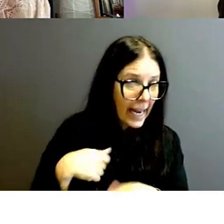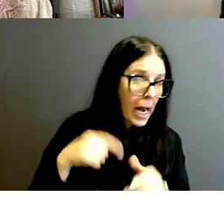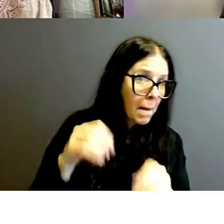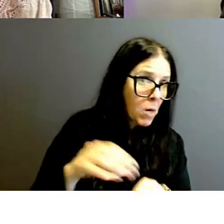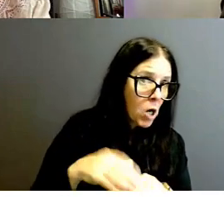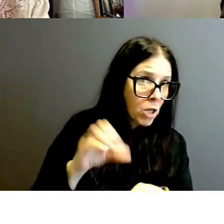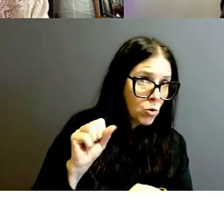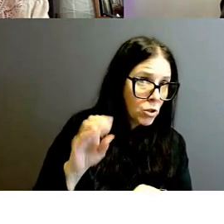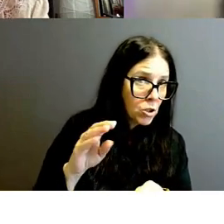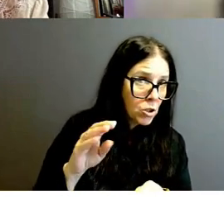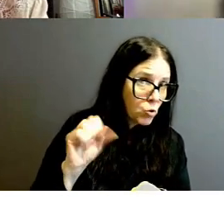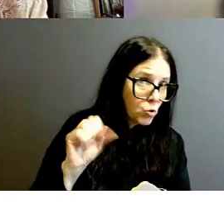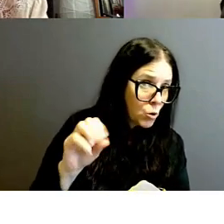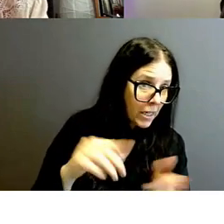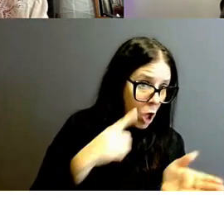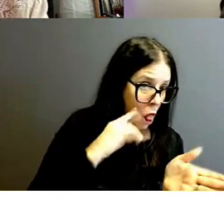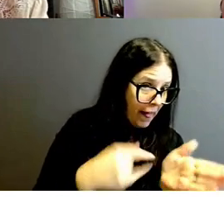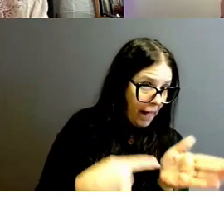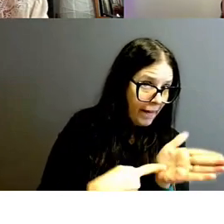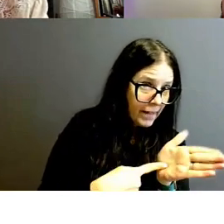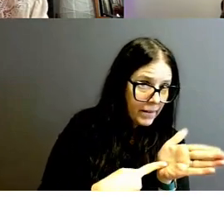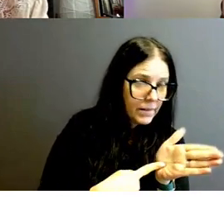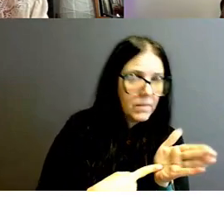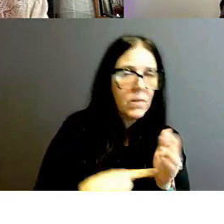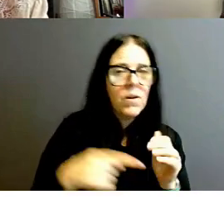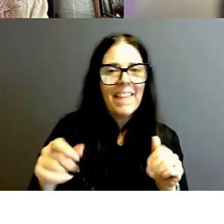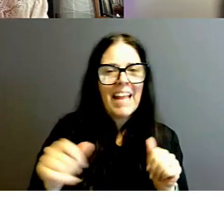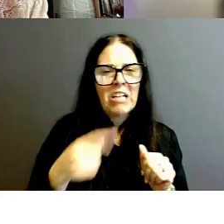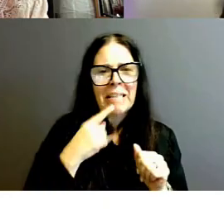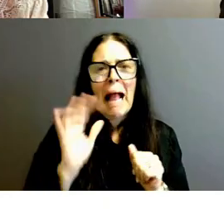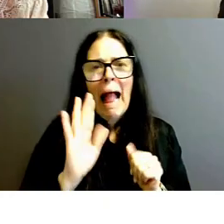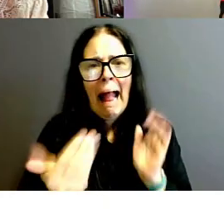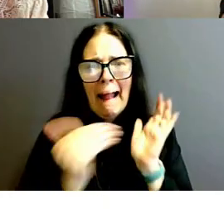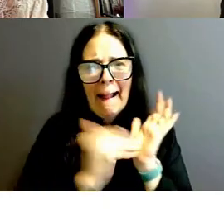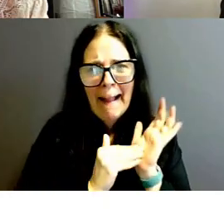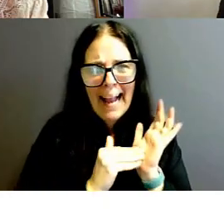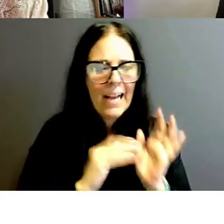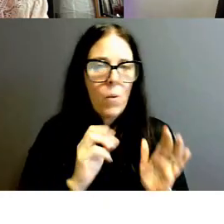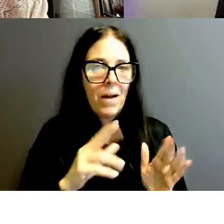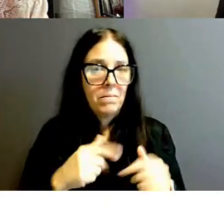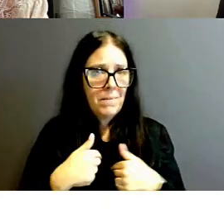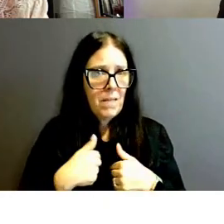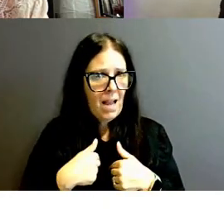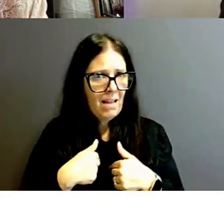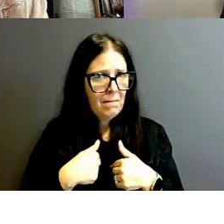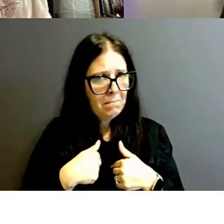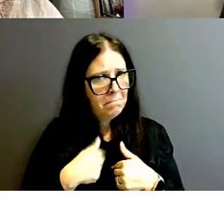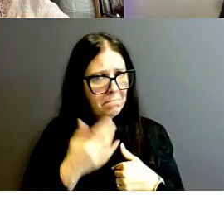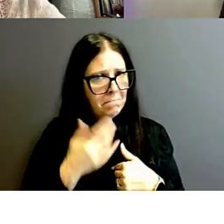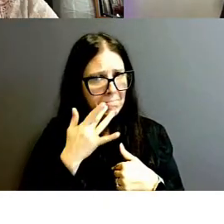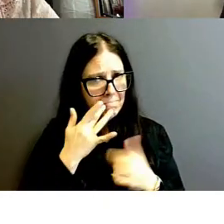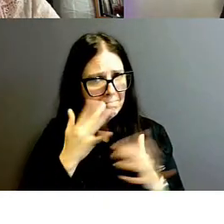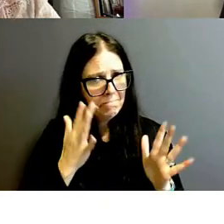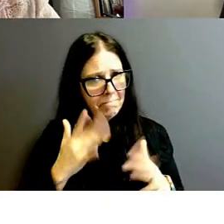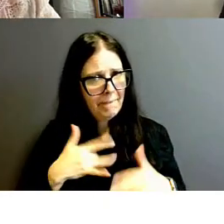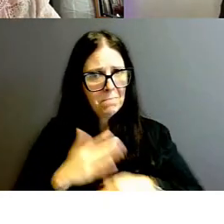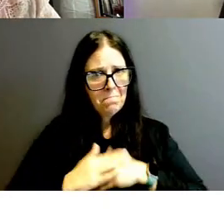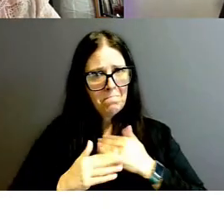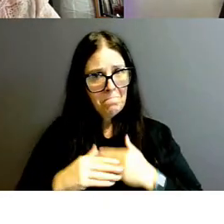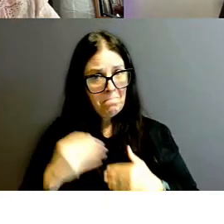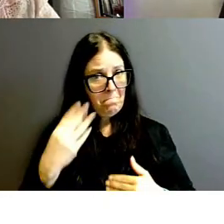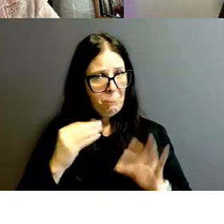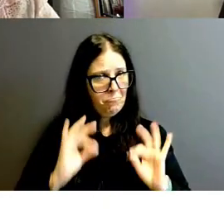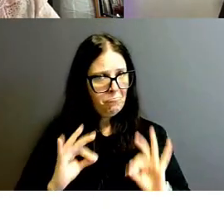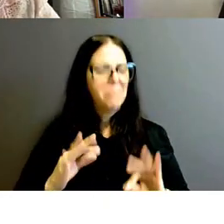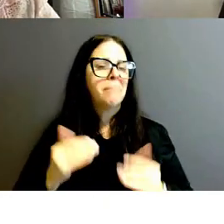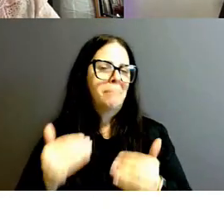this is what the picture looks like. So they can say, oh, let me redo it, or because I don't like my picture taken without Absolutely. what it looks like.